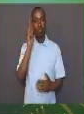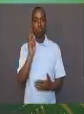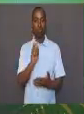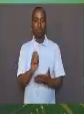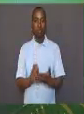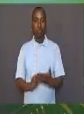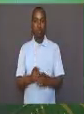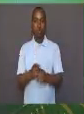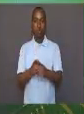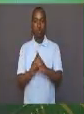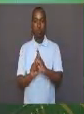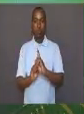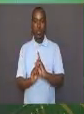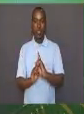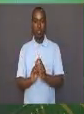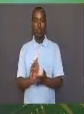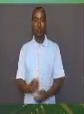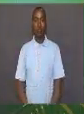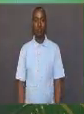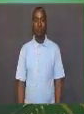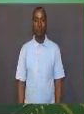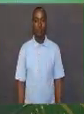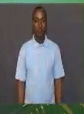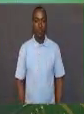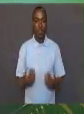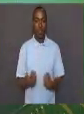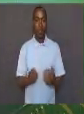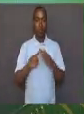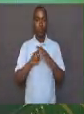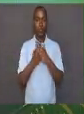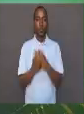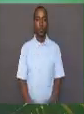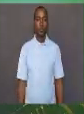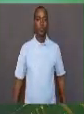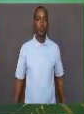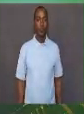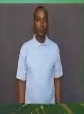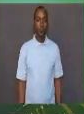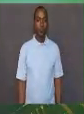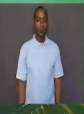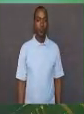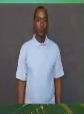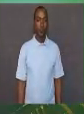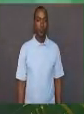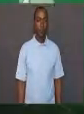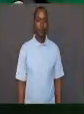down your answers on a piece of paper. You may begin now.